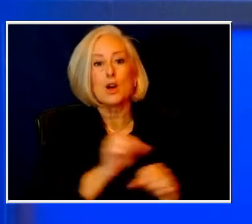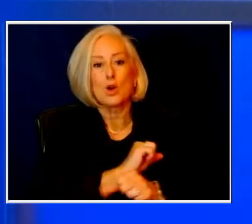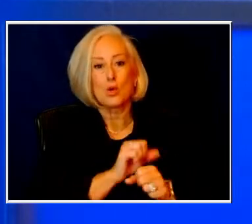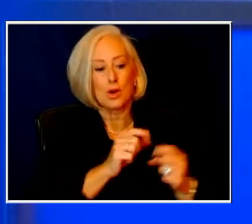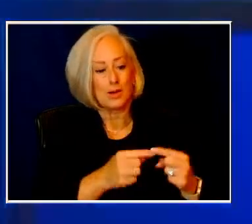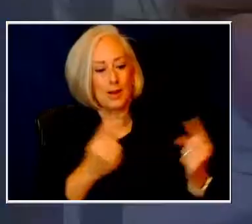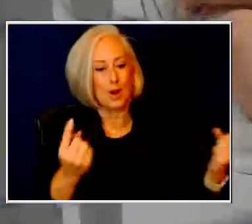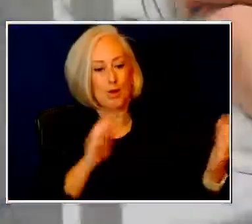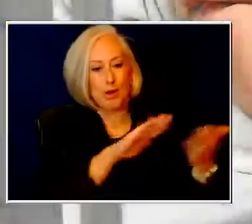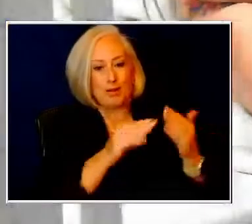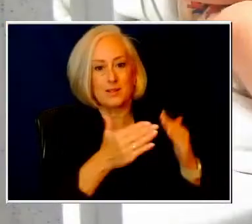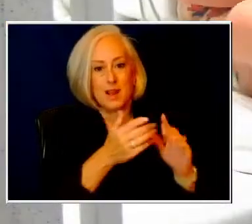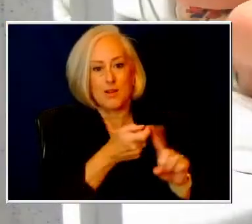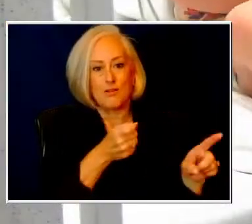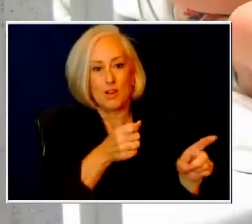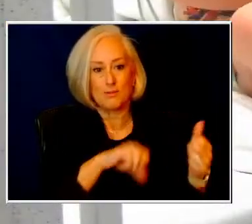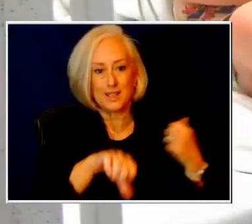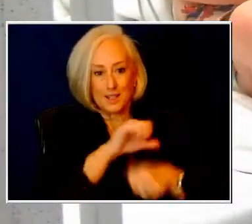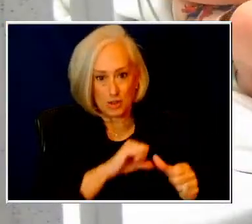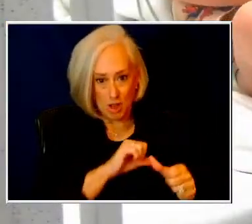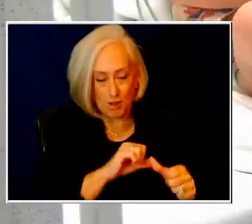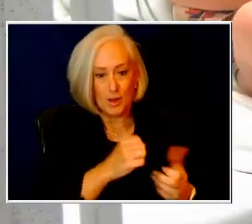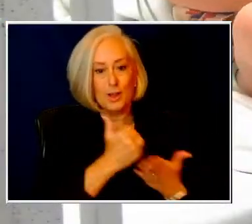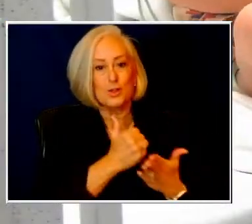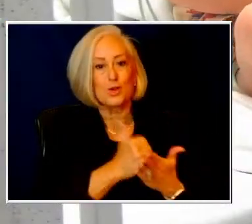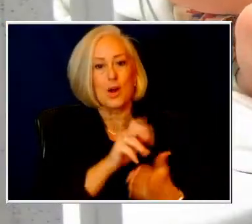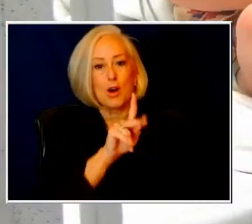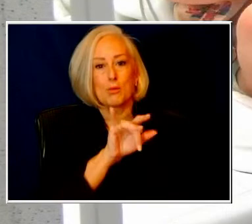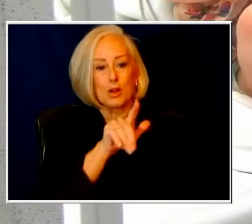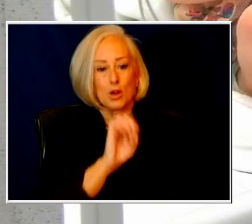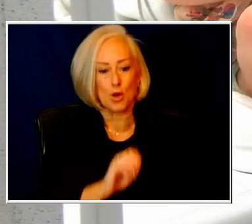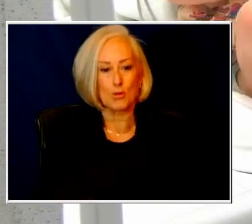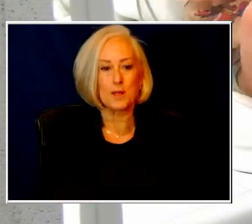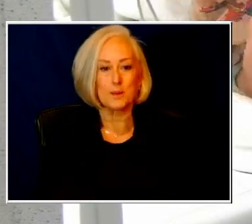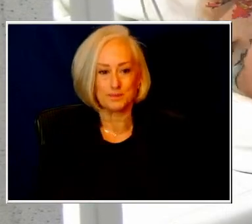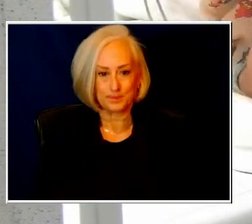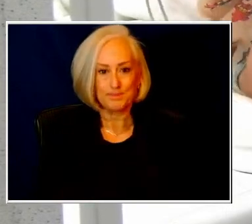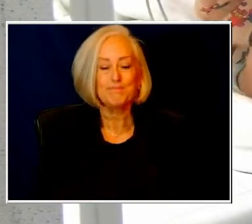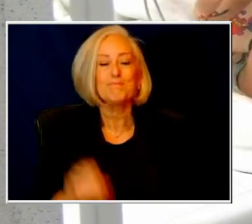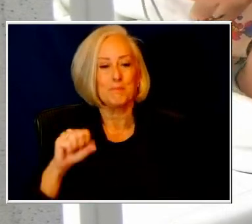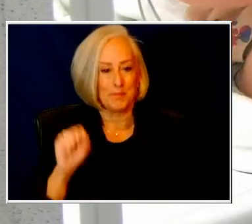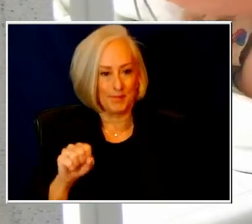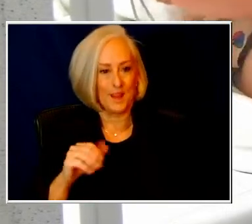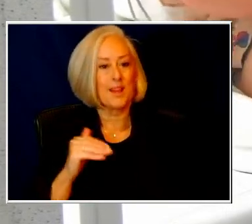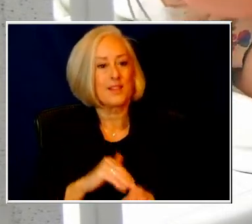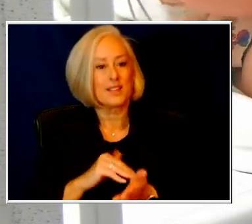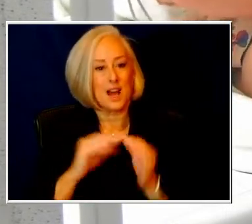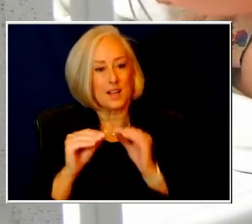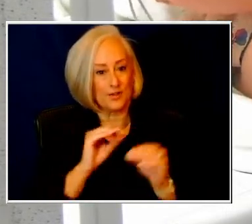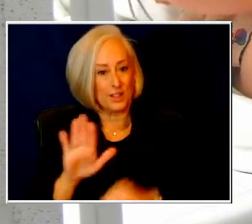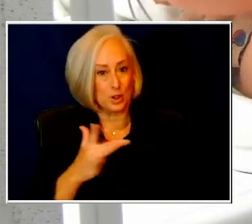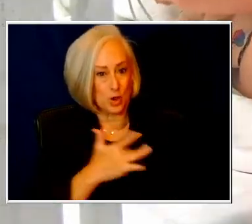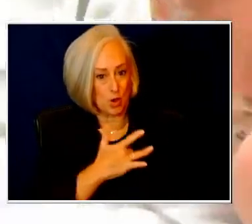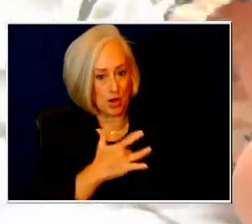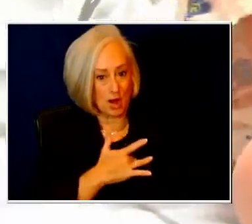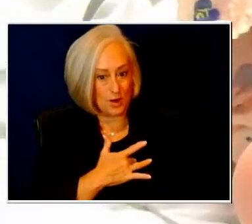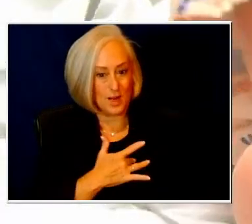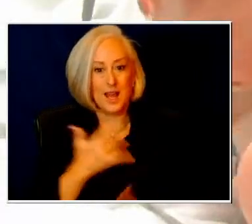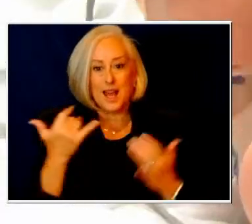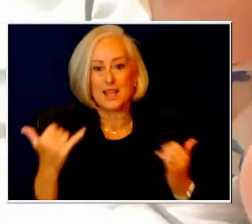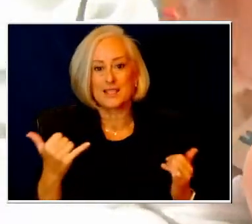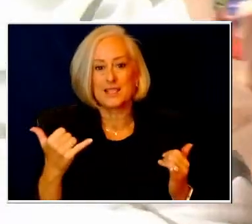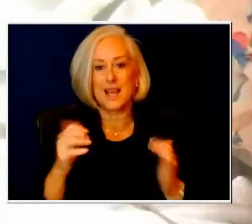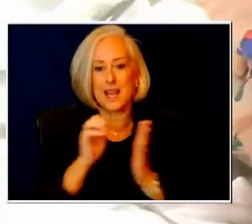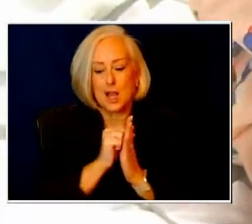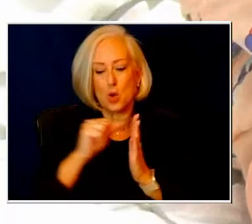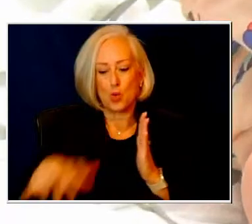being a kid. Yeah. Oh, yeah. Is that the doctors fixed your heart? And now today they're going to take your tumor out. 2-year-old